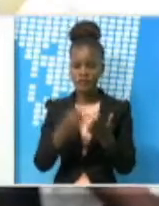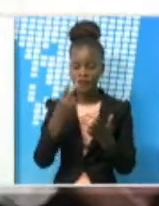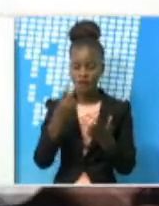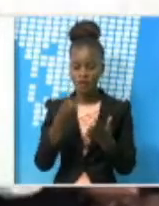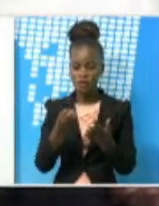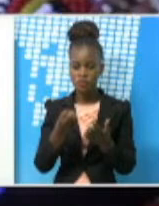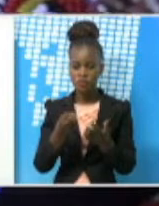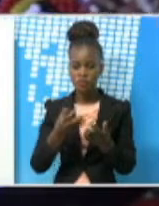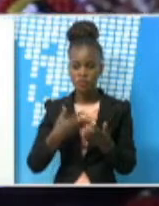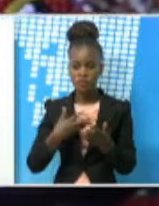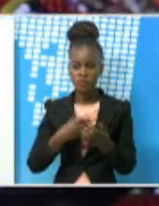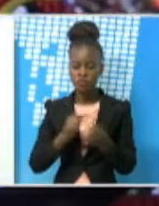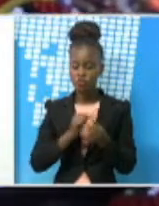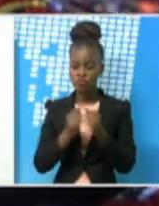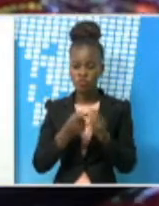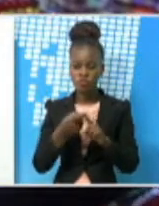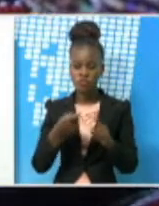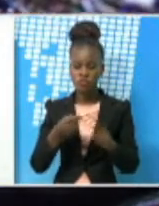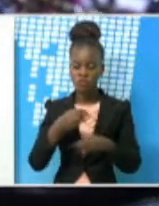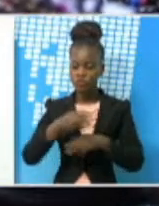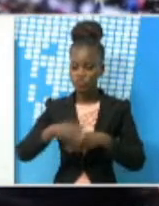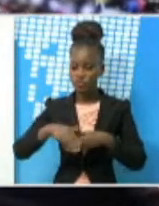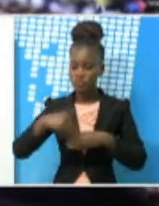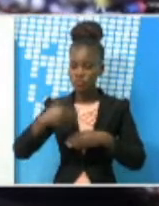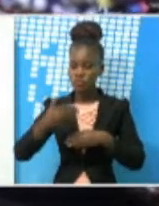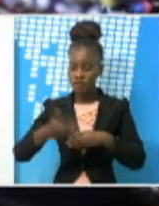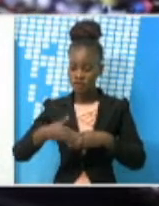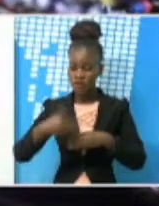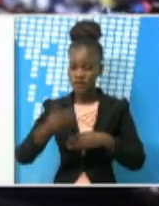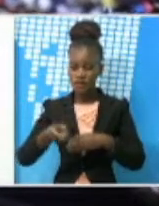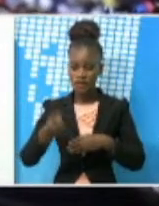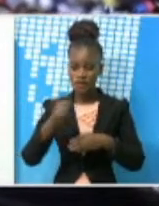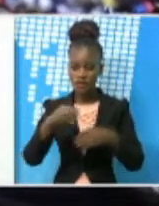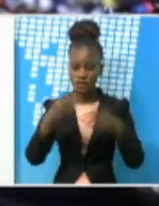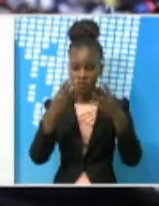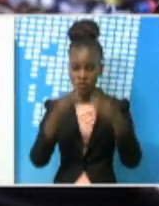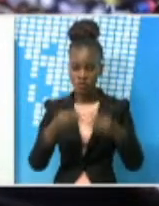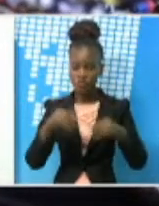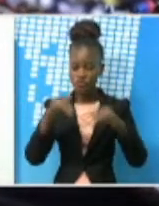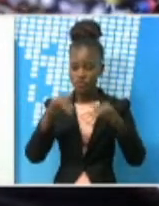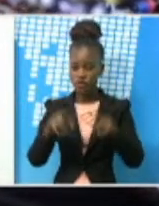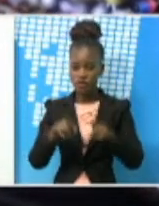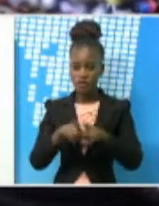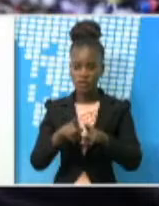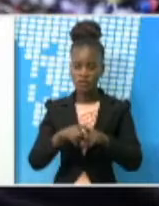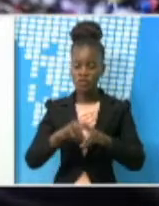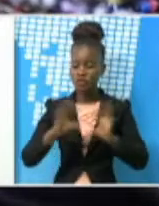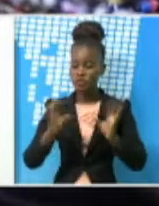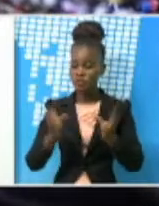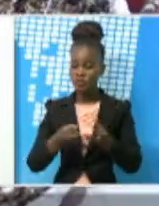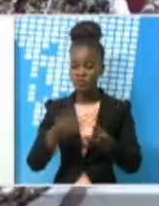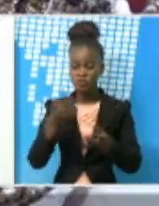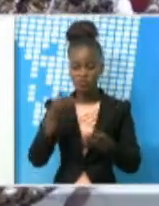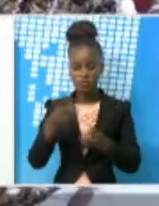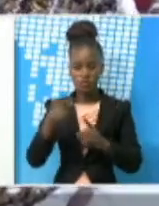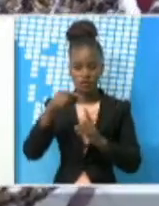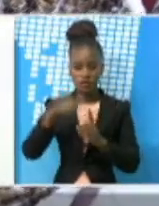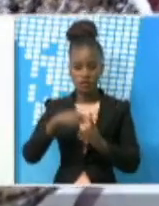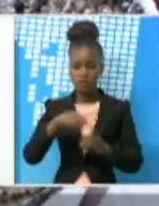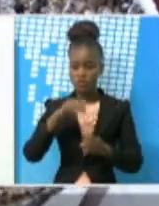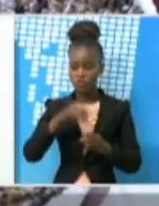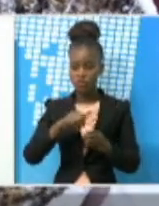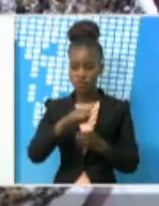has been practiced from generation to generation. It covers arts and crafts like wood carving, ceramics, basketry, and so